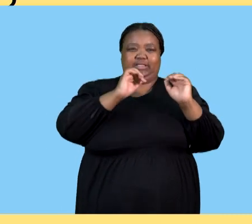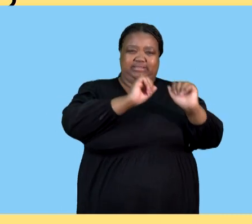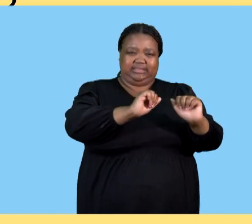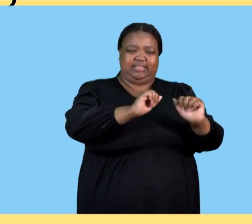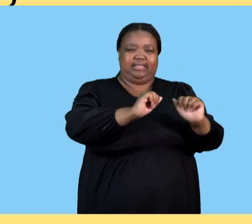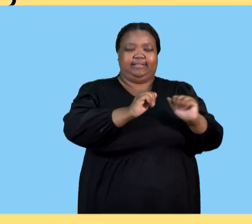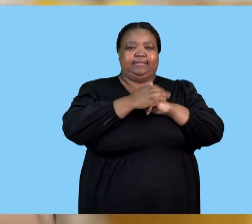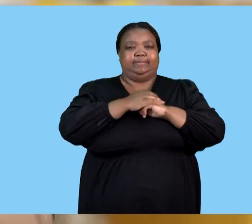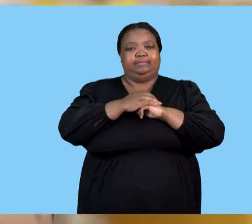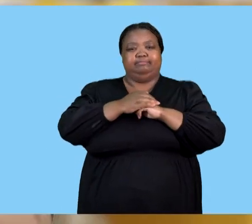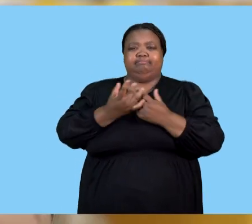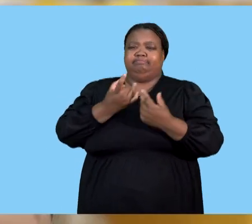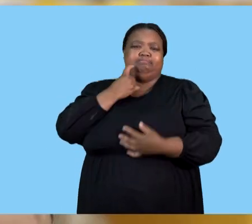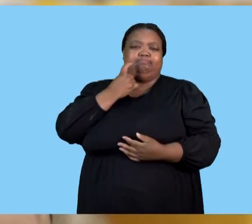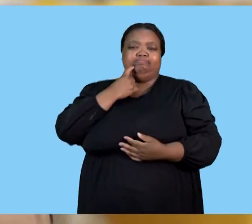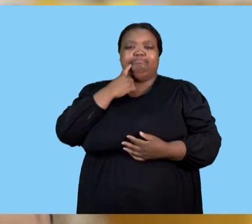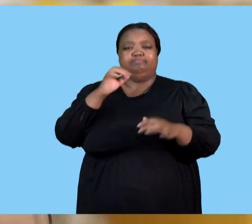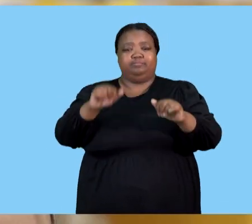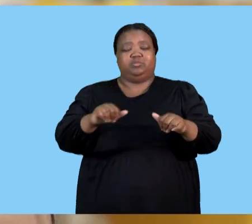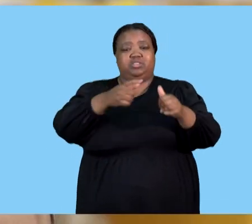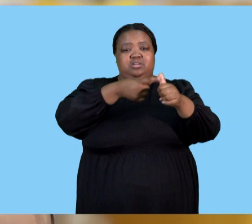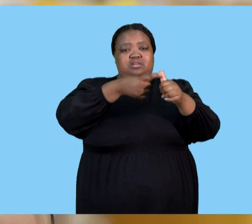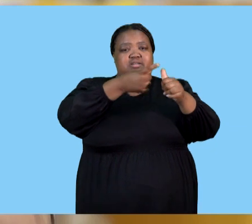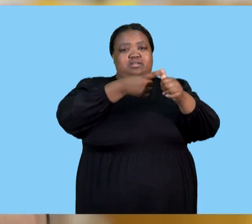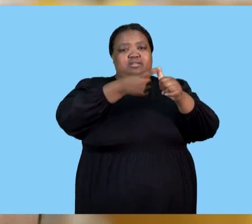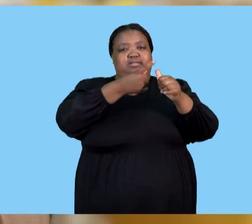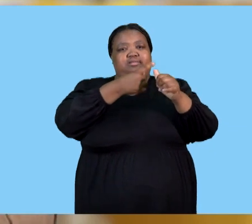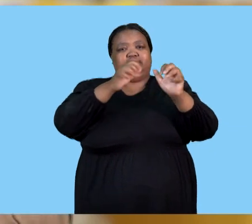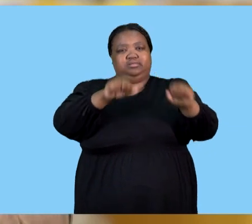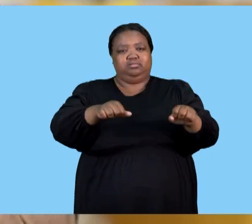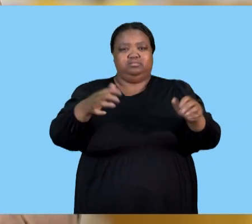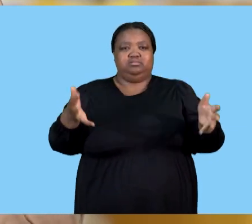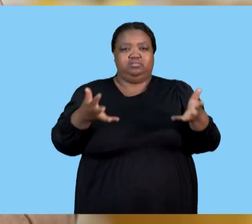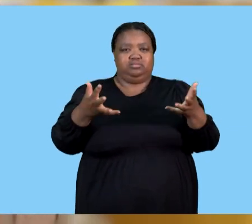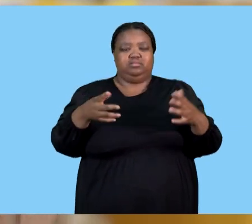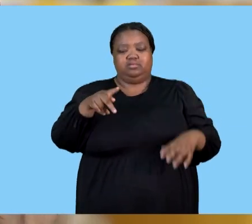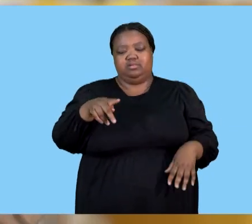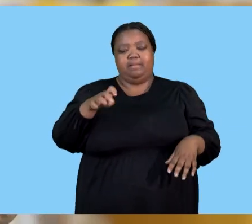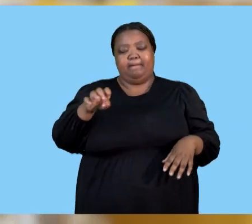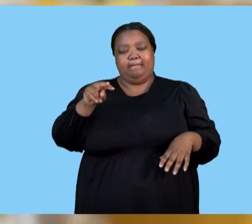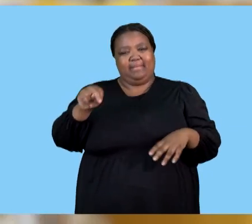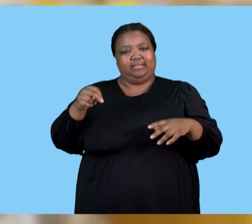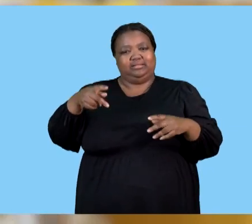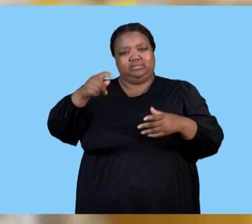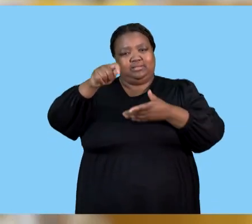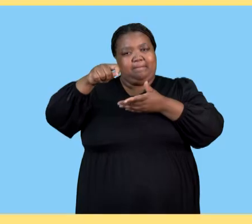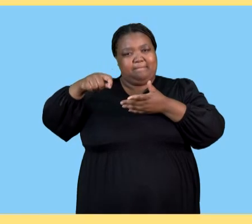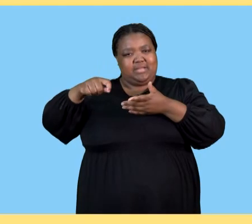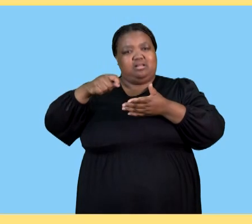That should be easy. Let's see what we can do. Make sure you have your calculator close to you. You need paper to write on as well as a pen or a